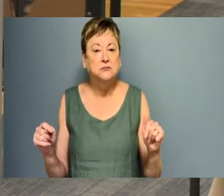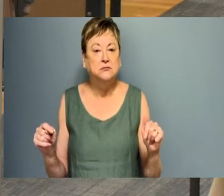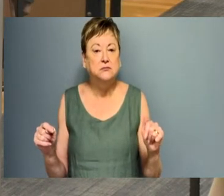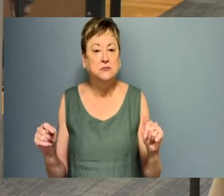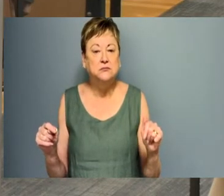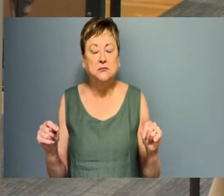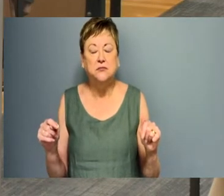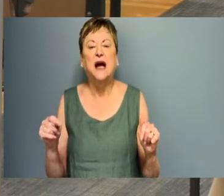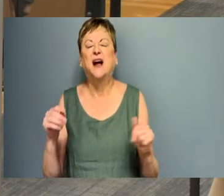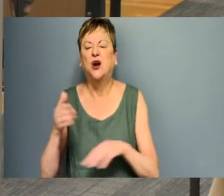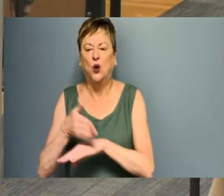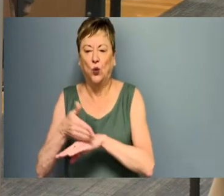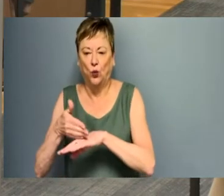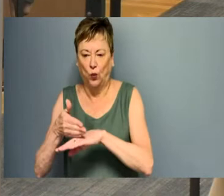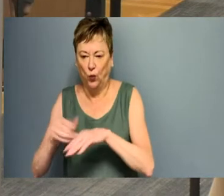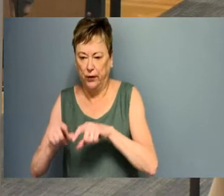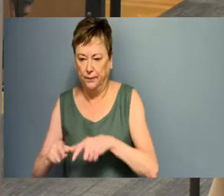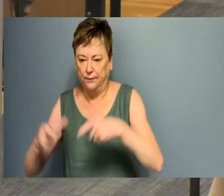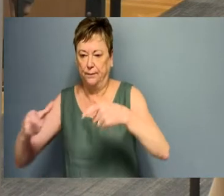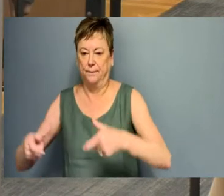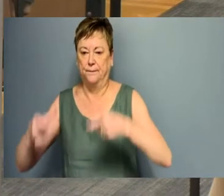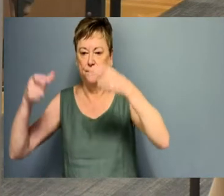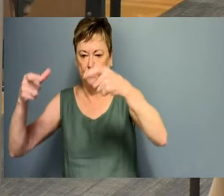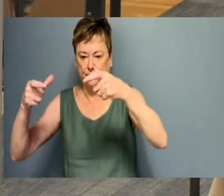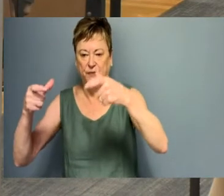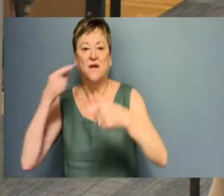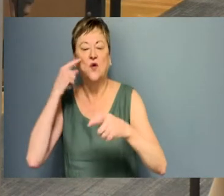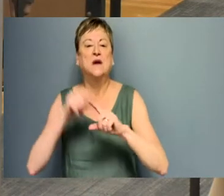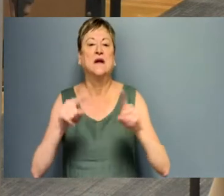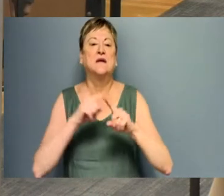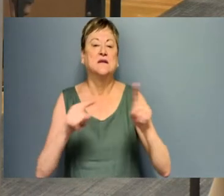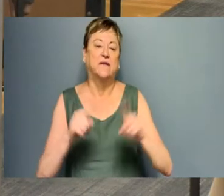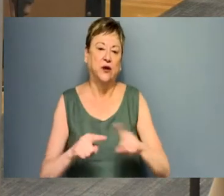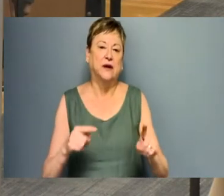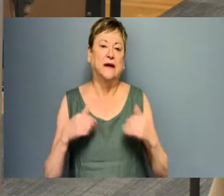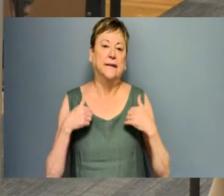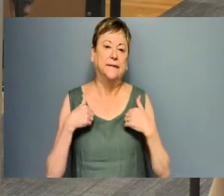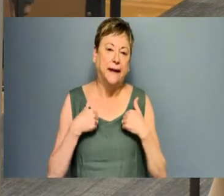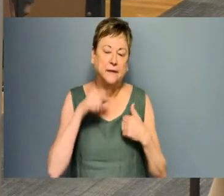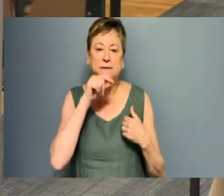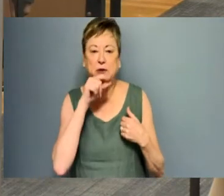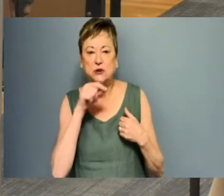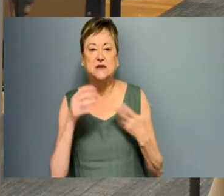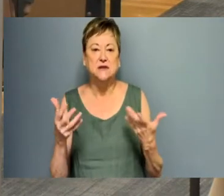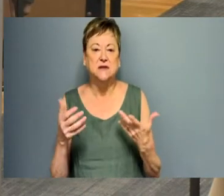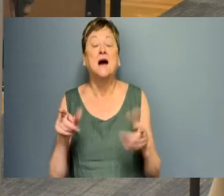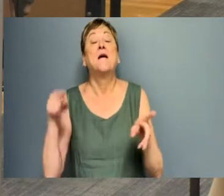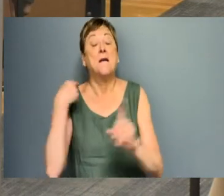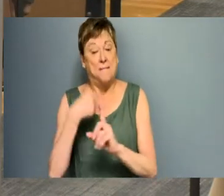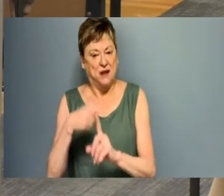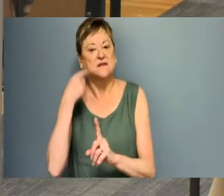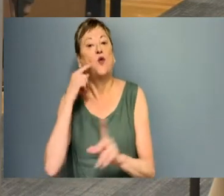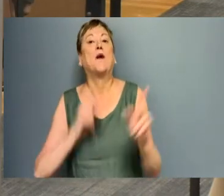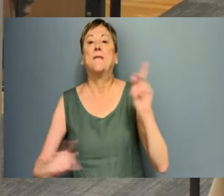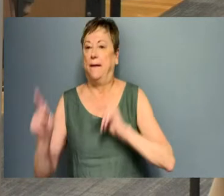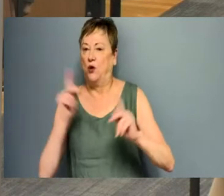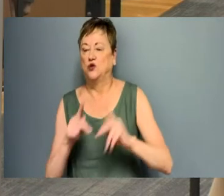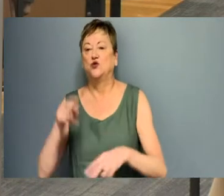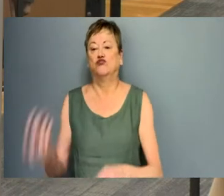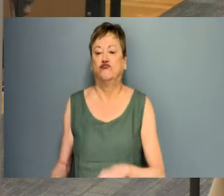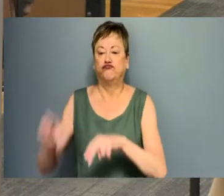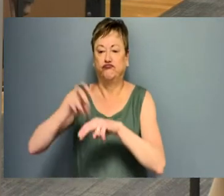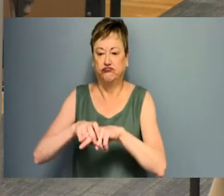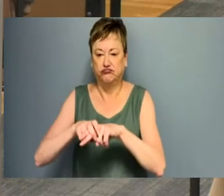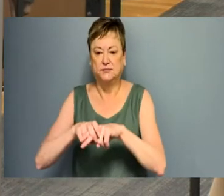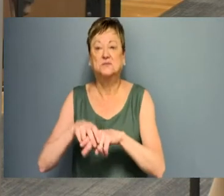roosting platforms, different features for the habitat value, which also increases recreational use because it's a viewing site for people on